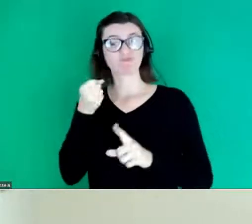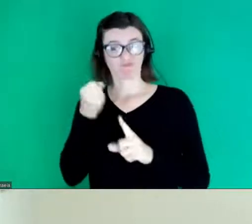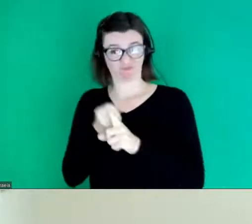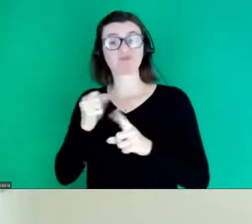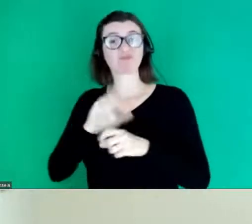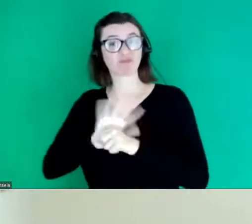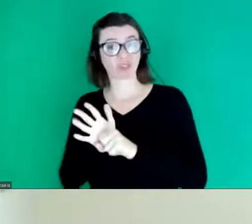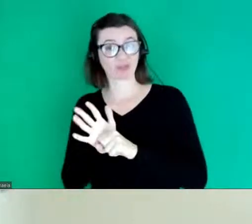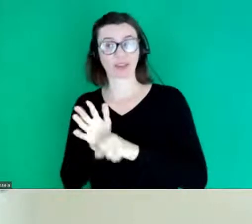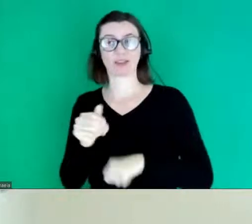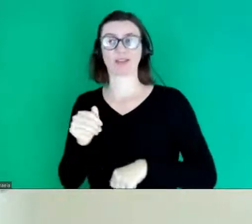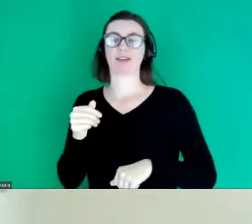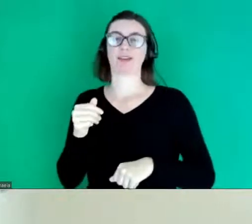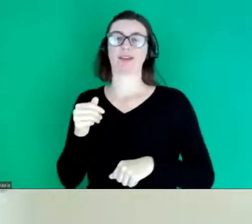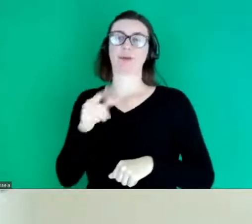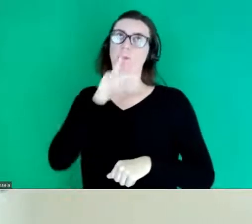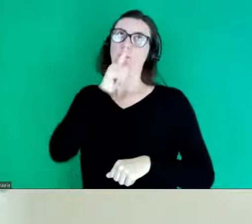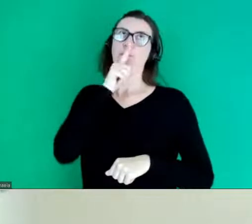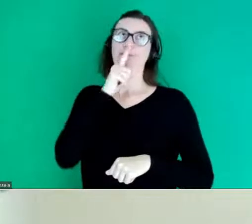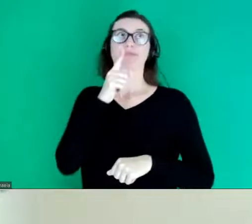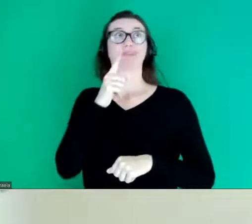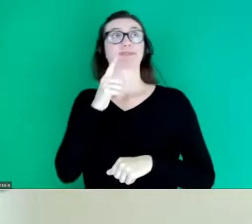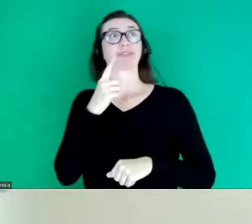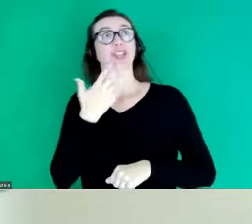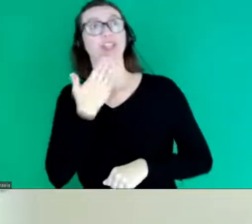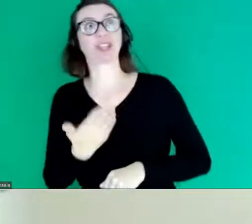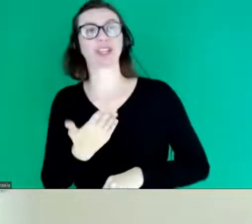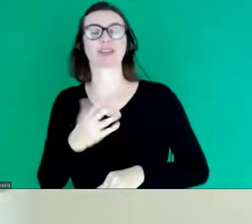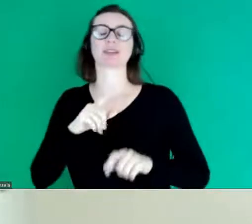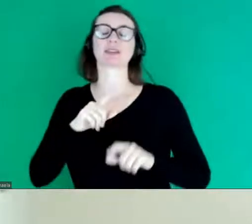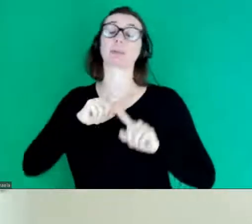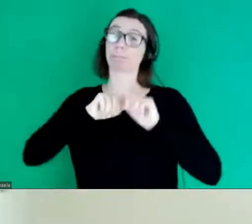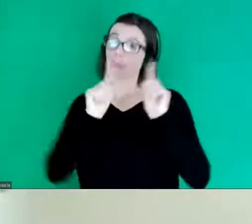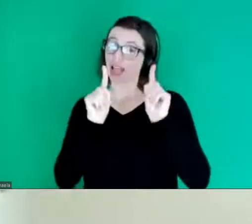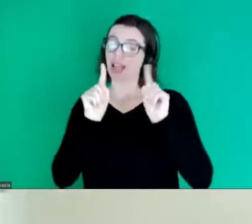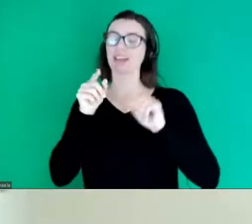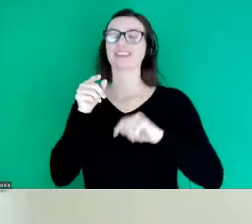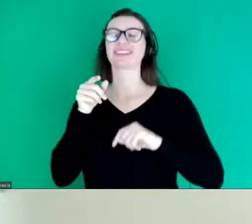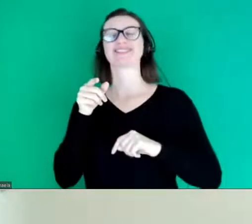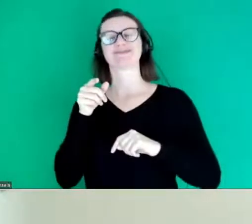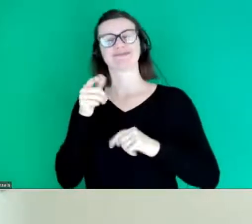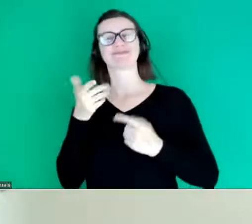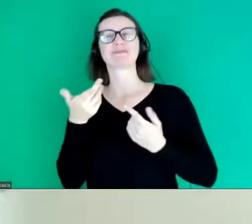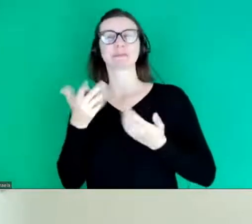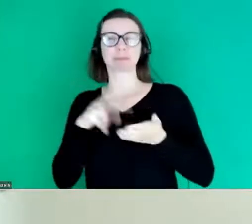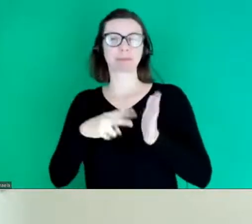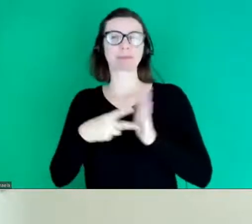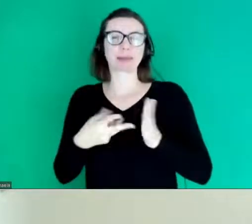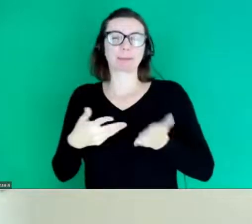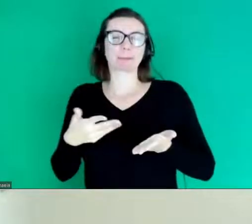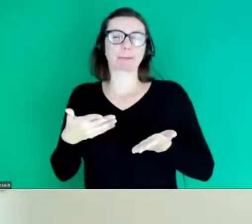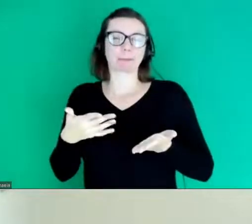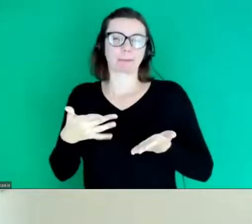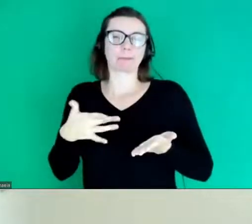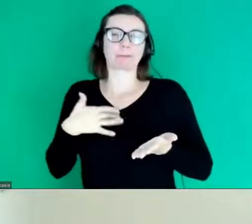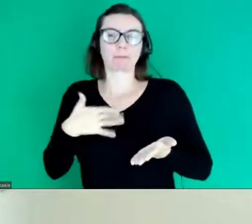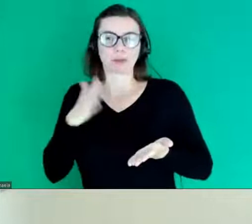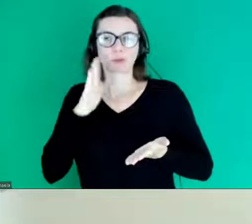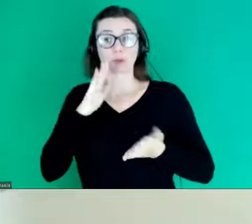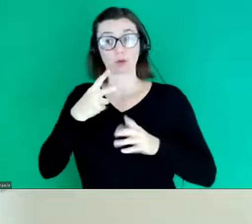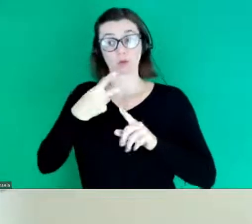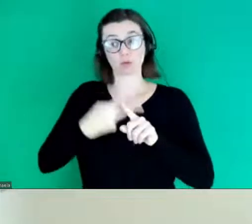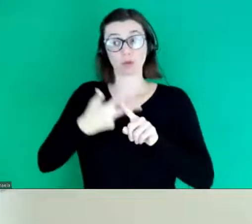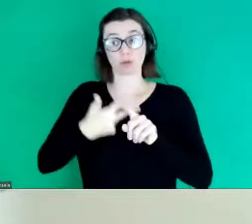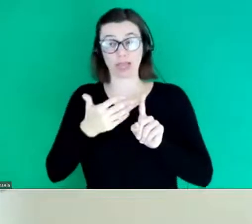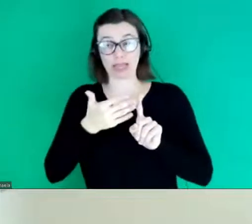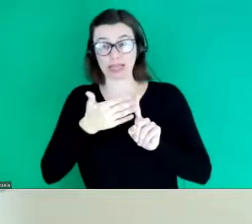not going to say that's a good thing, but you're probably spared a reinfection in the next 2 or 3 months. There